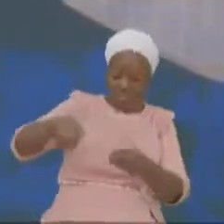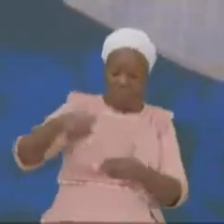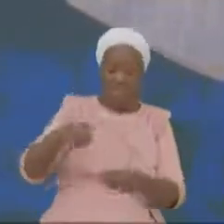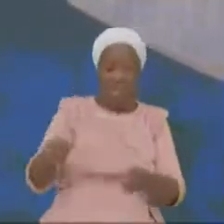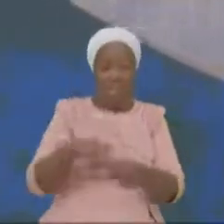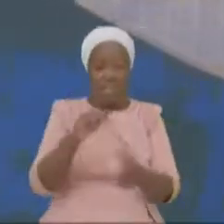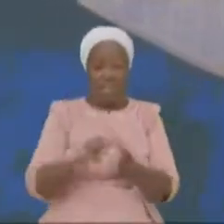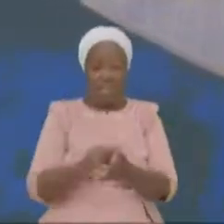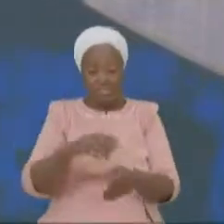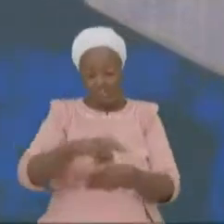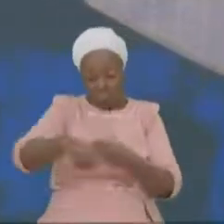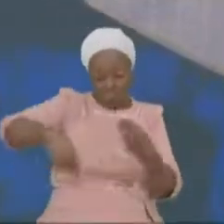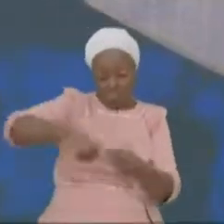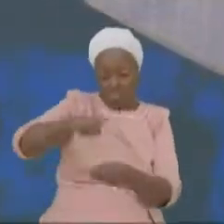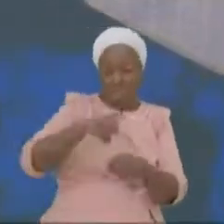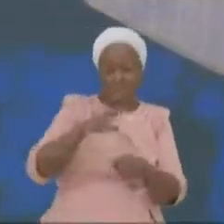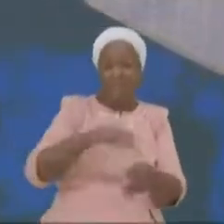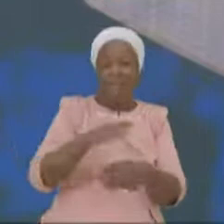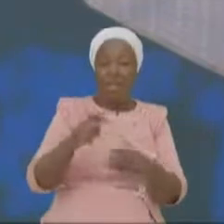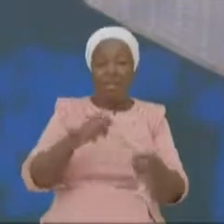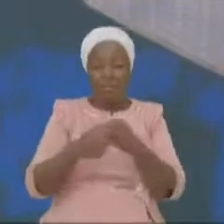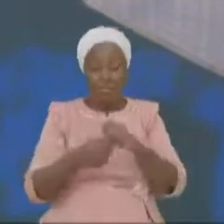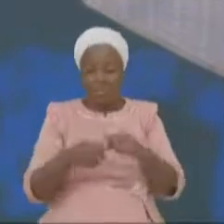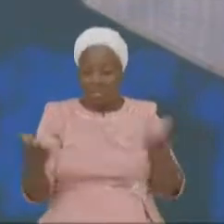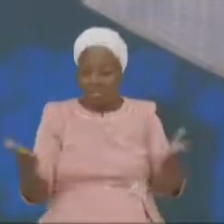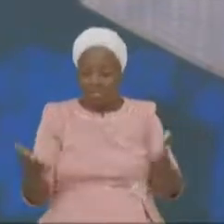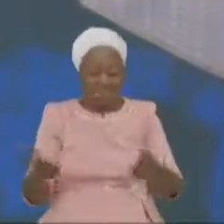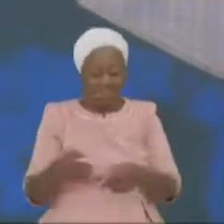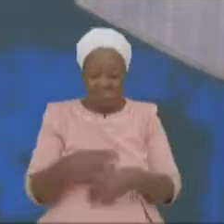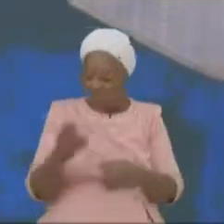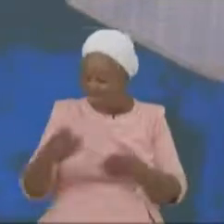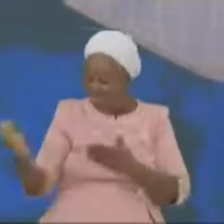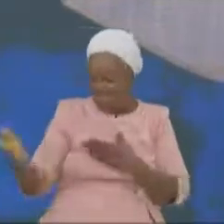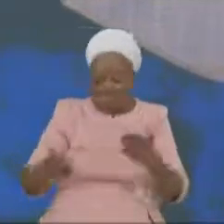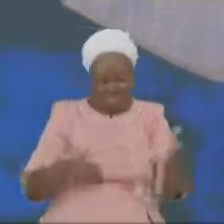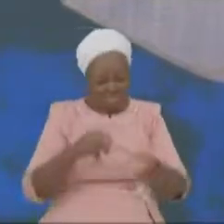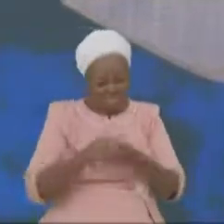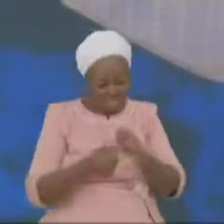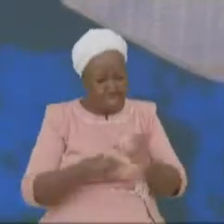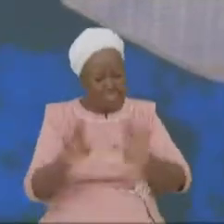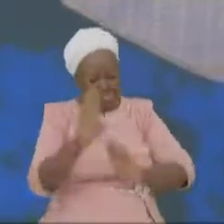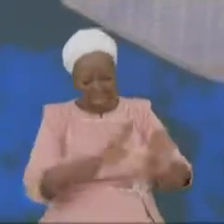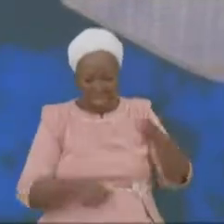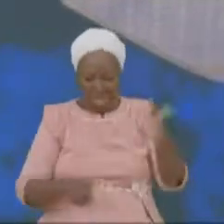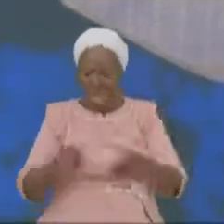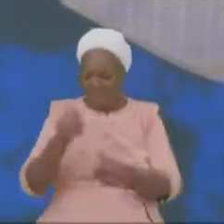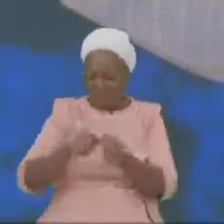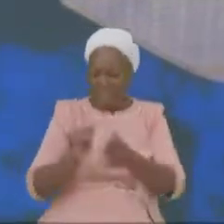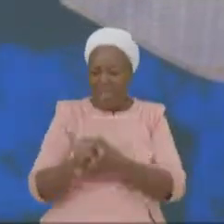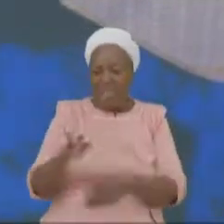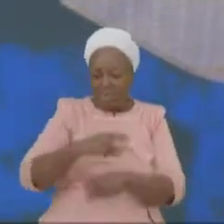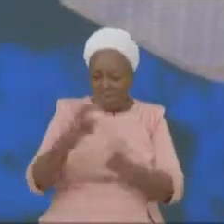the problem and even the pleasure, everything the world is offering. And you know, if you're